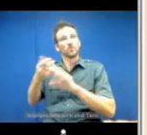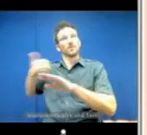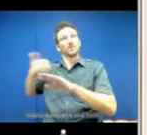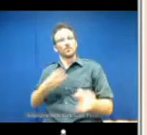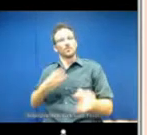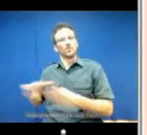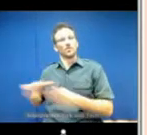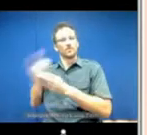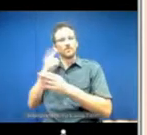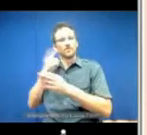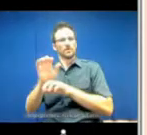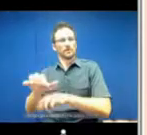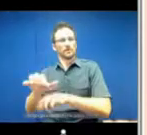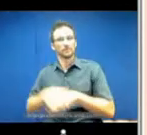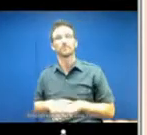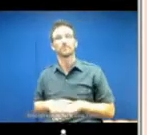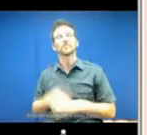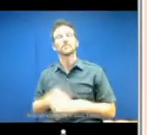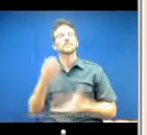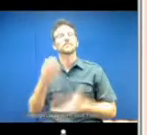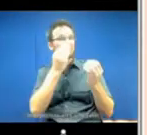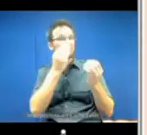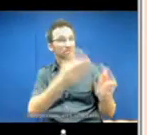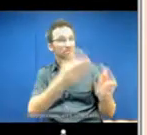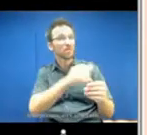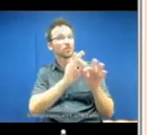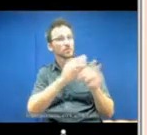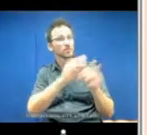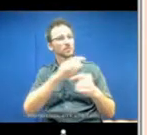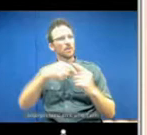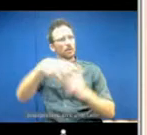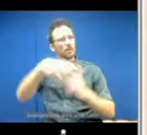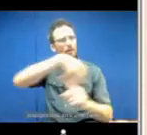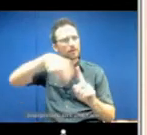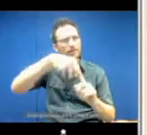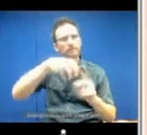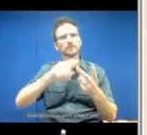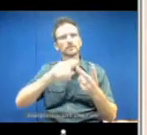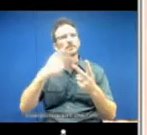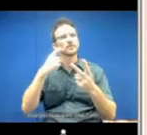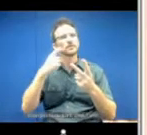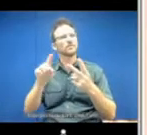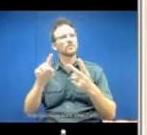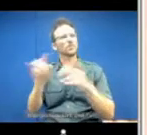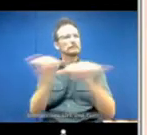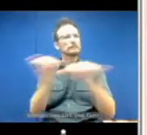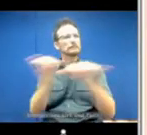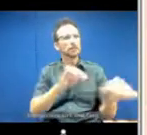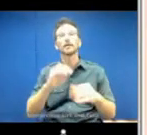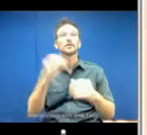you might need specific information for consistency. How big was that bag of cocaine, kind of thing.